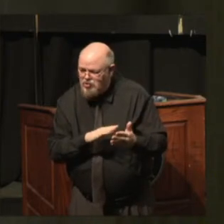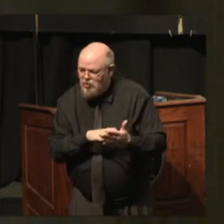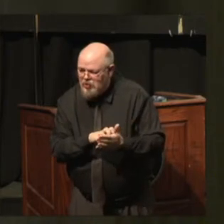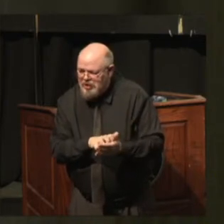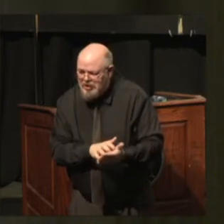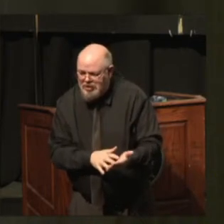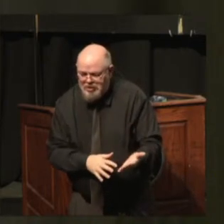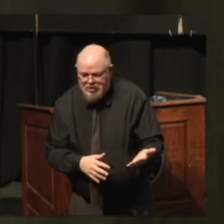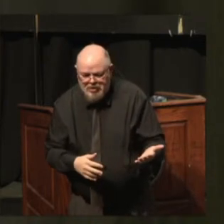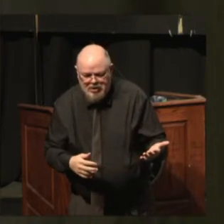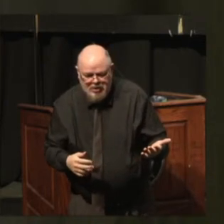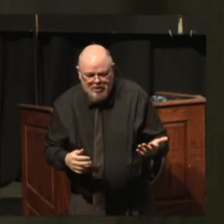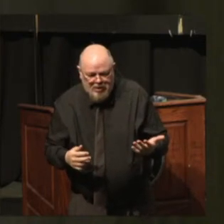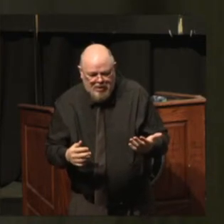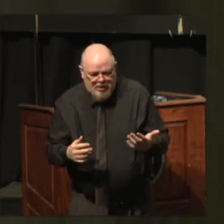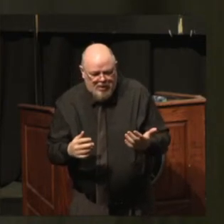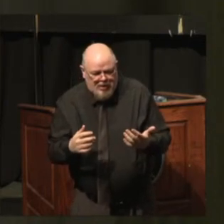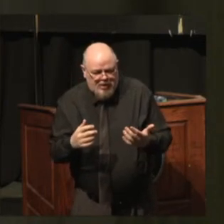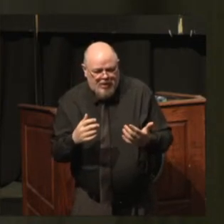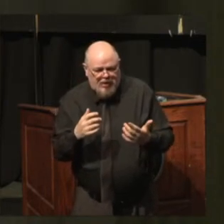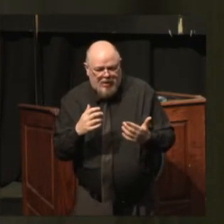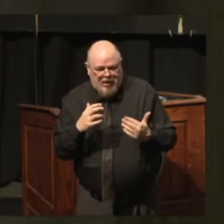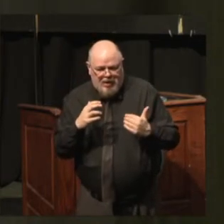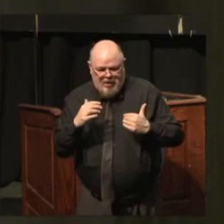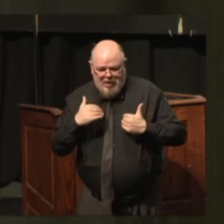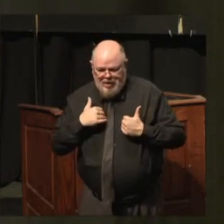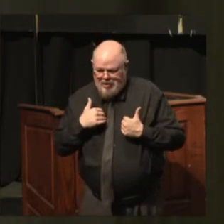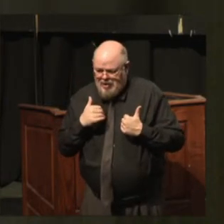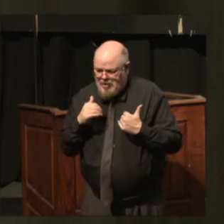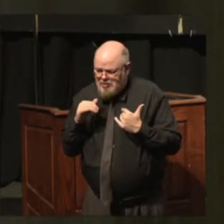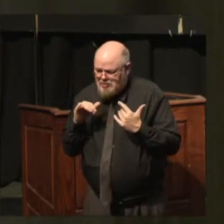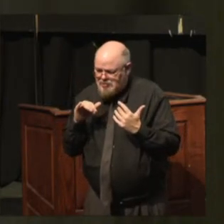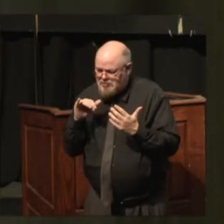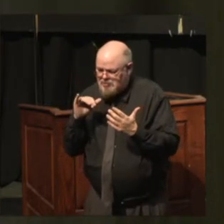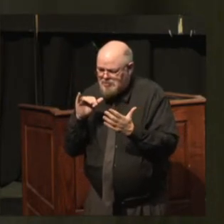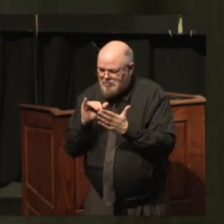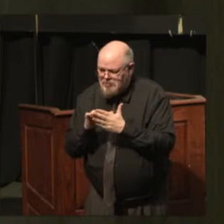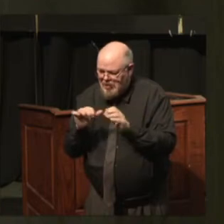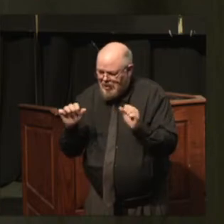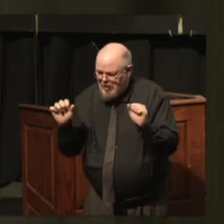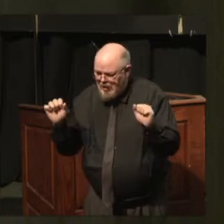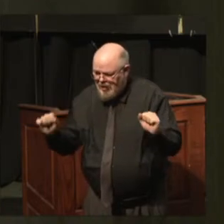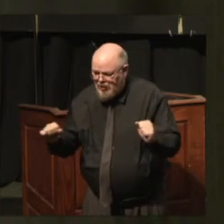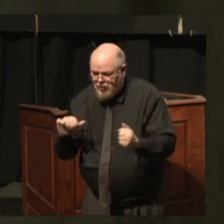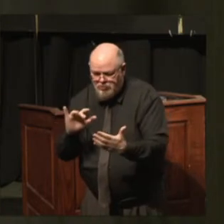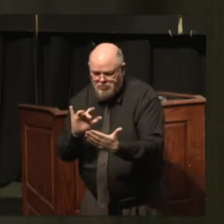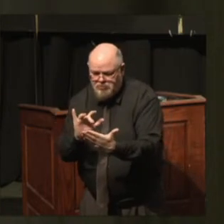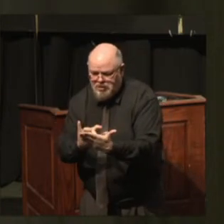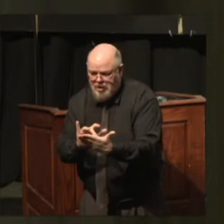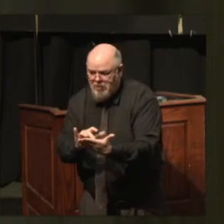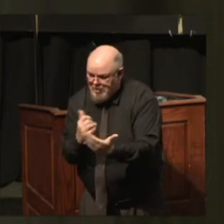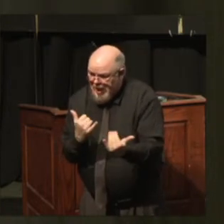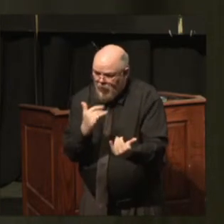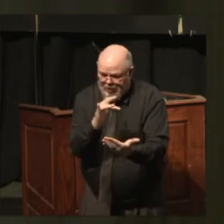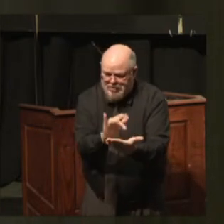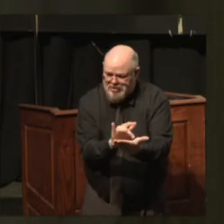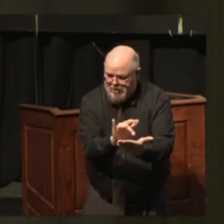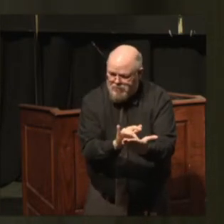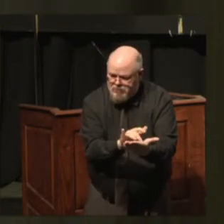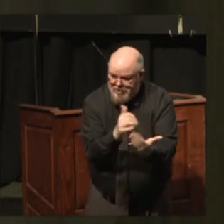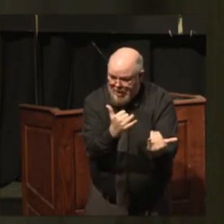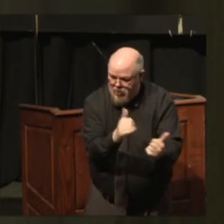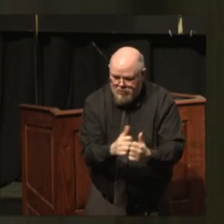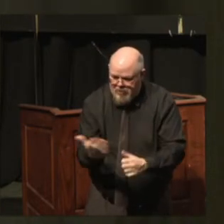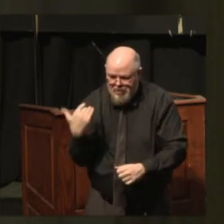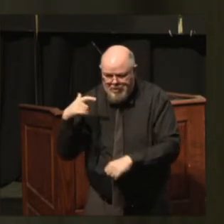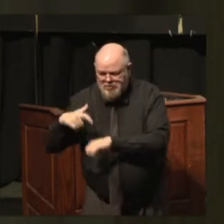type. iPad is preferable because it's easy, right? I've got to push. But I can type on it. I can drive a car, y'all. I drove here this